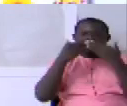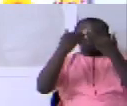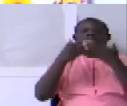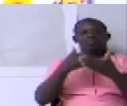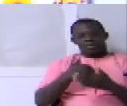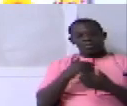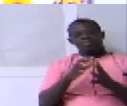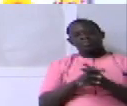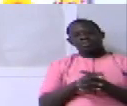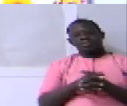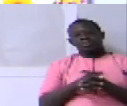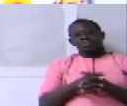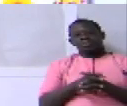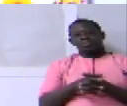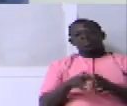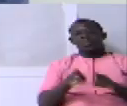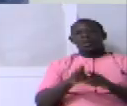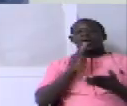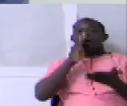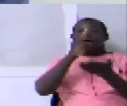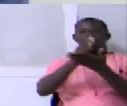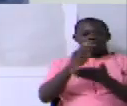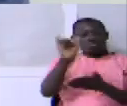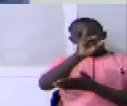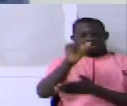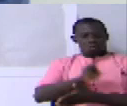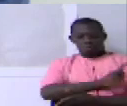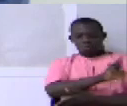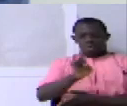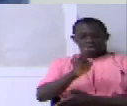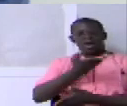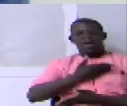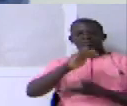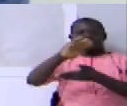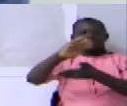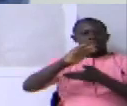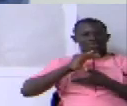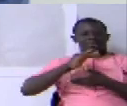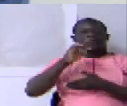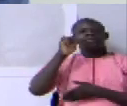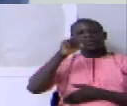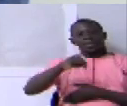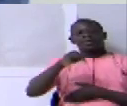Well, that is the evidence we have received here. Are